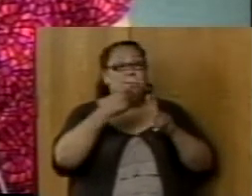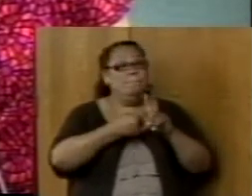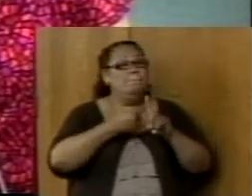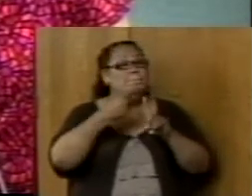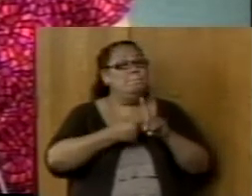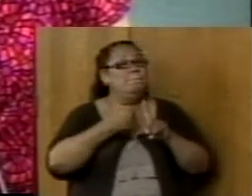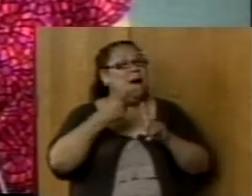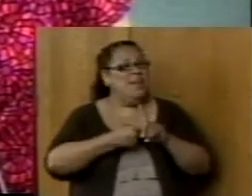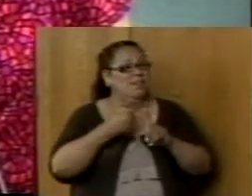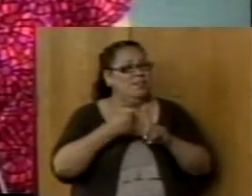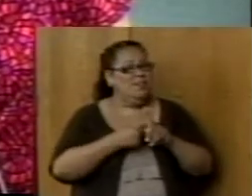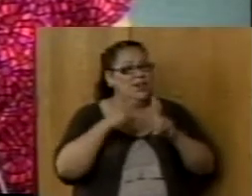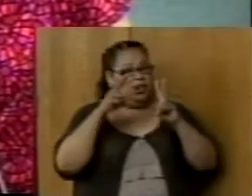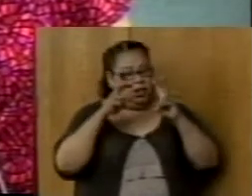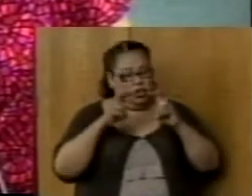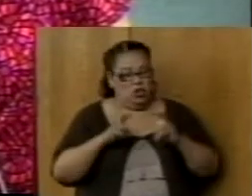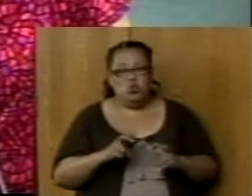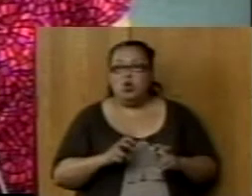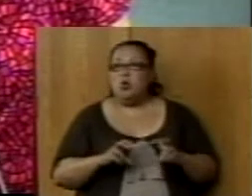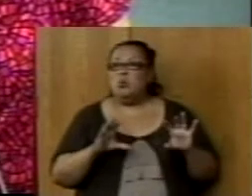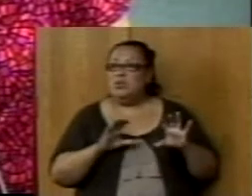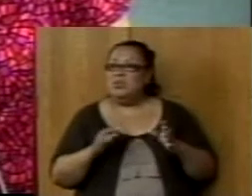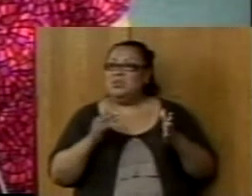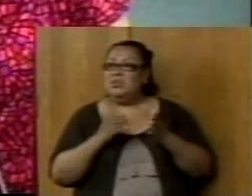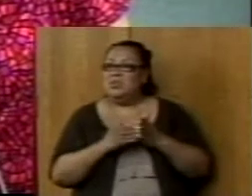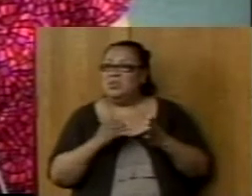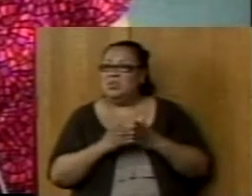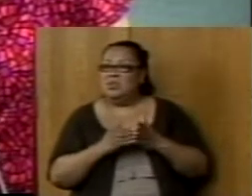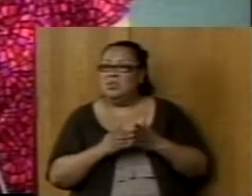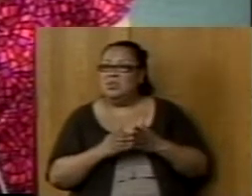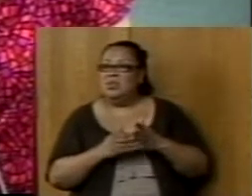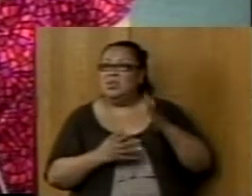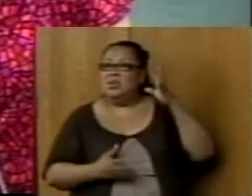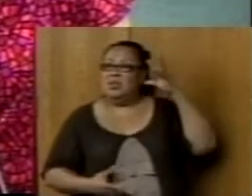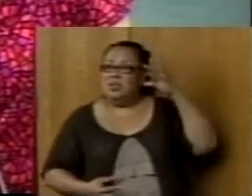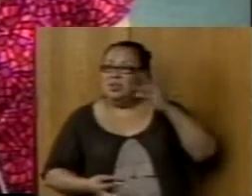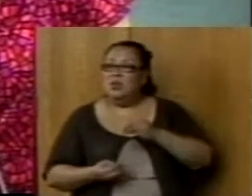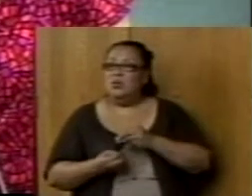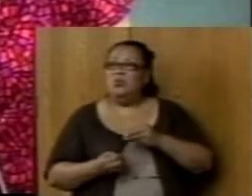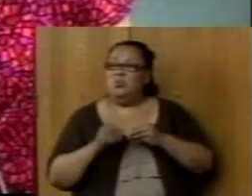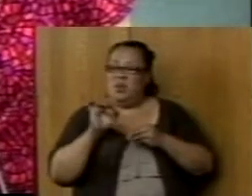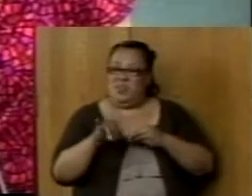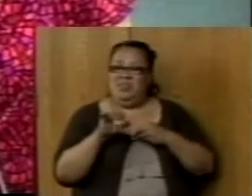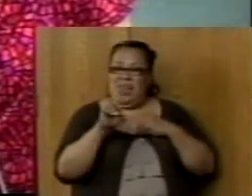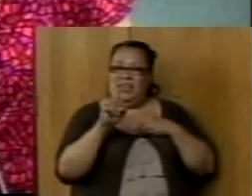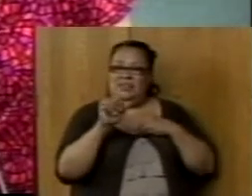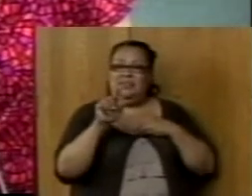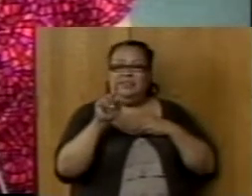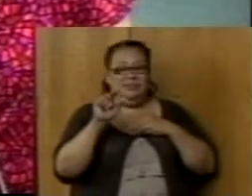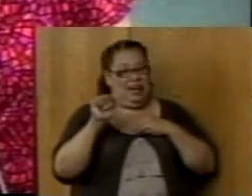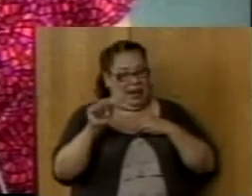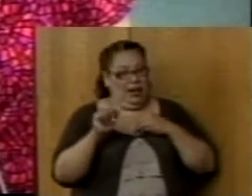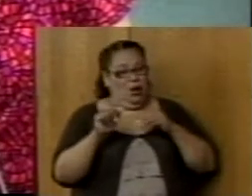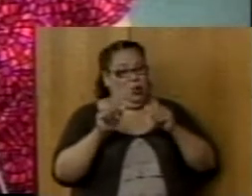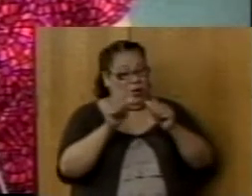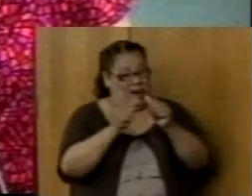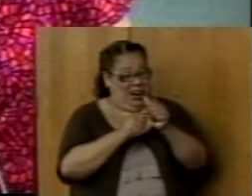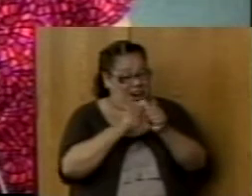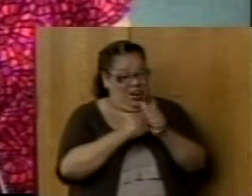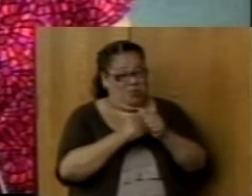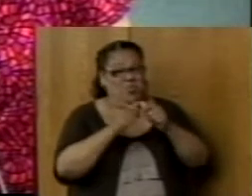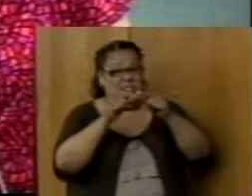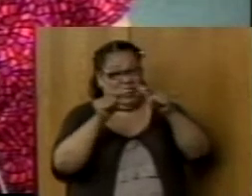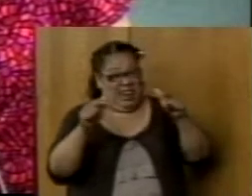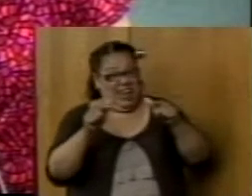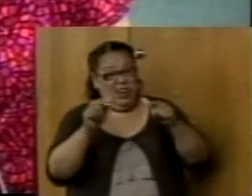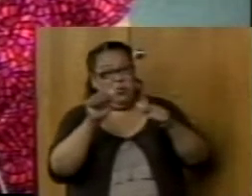is anonymous. And we did it again this year, and we're compiling that type of data where every core area, language arts,